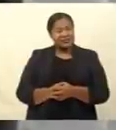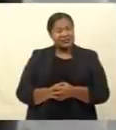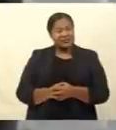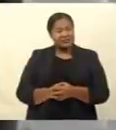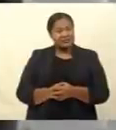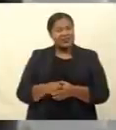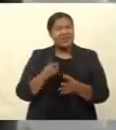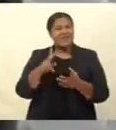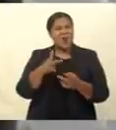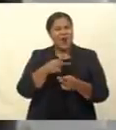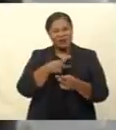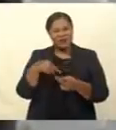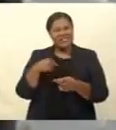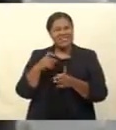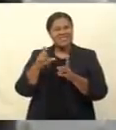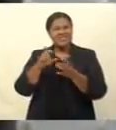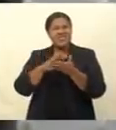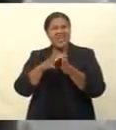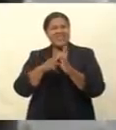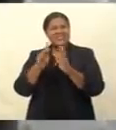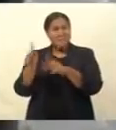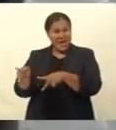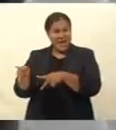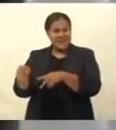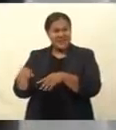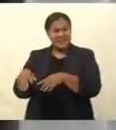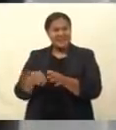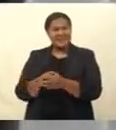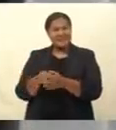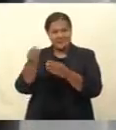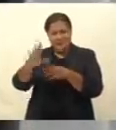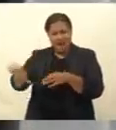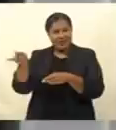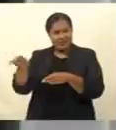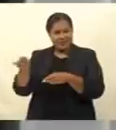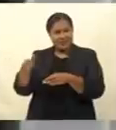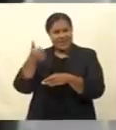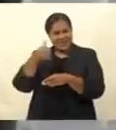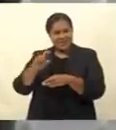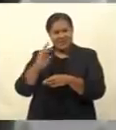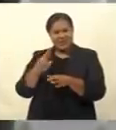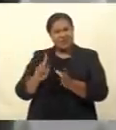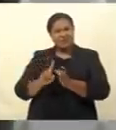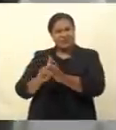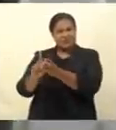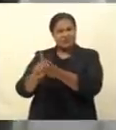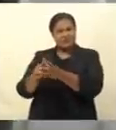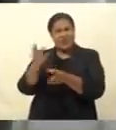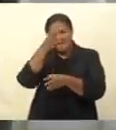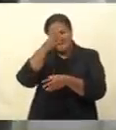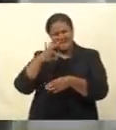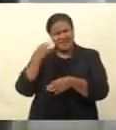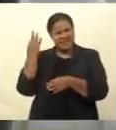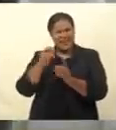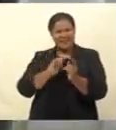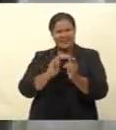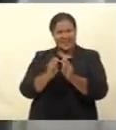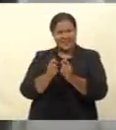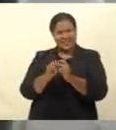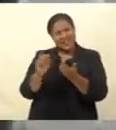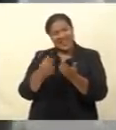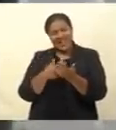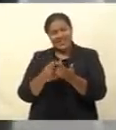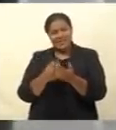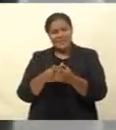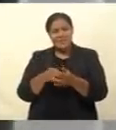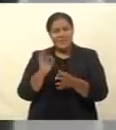Prince Charles Park, if that can be used for isolation or for fever testing or for any other